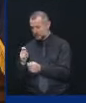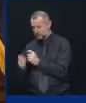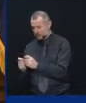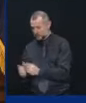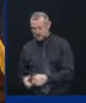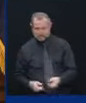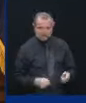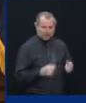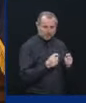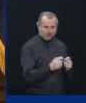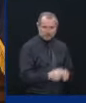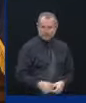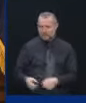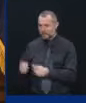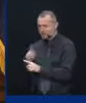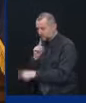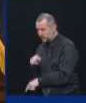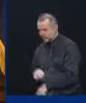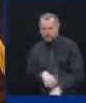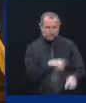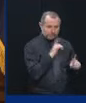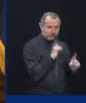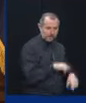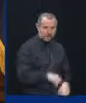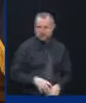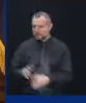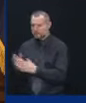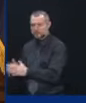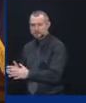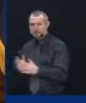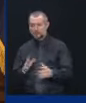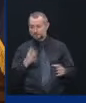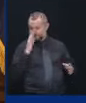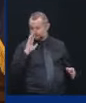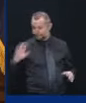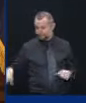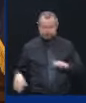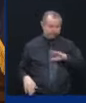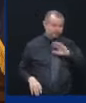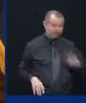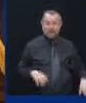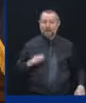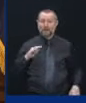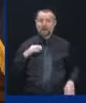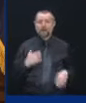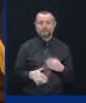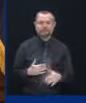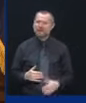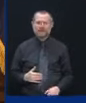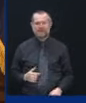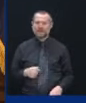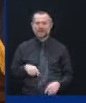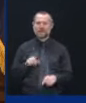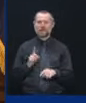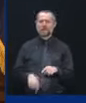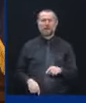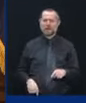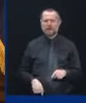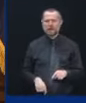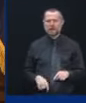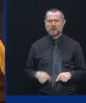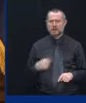change, you have to change. You are responding to variables outside of your